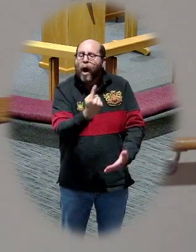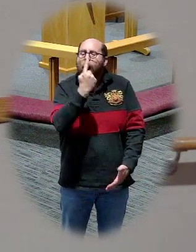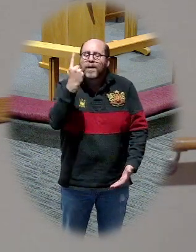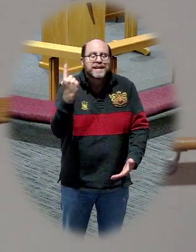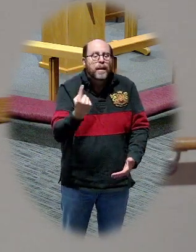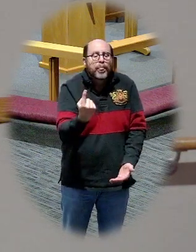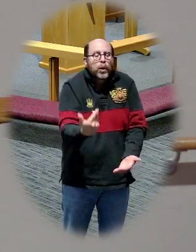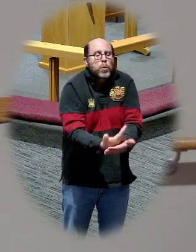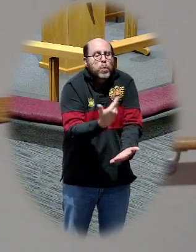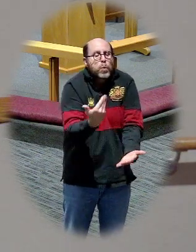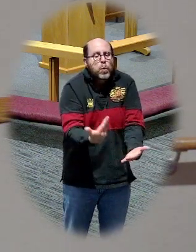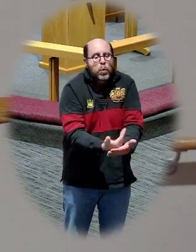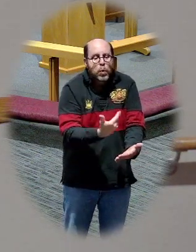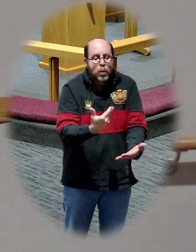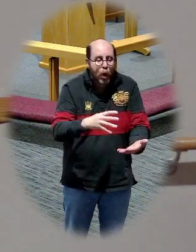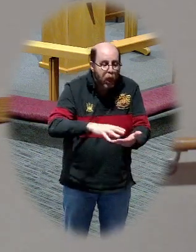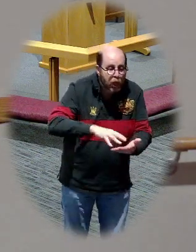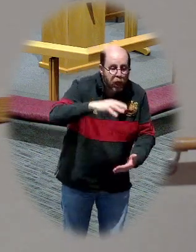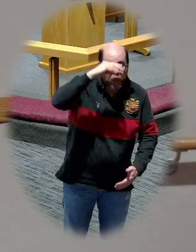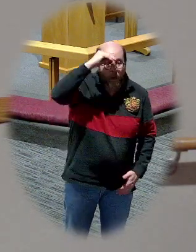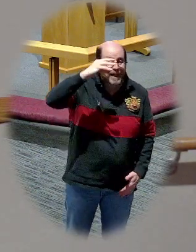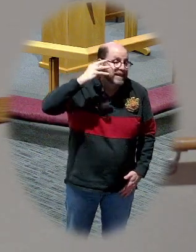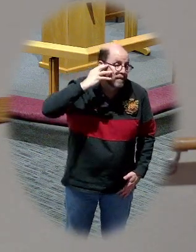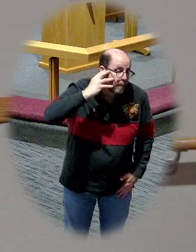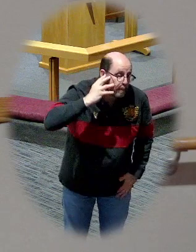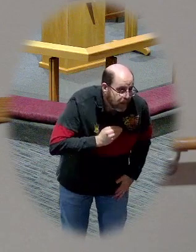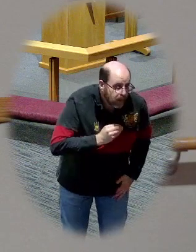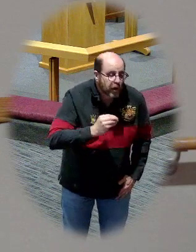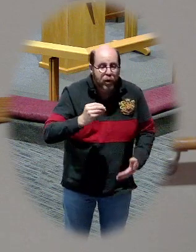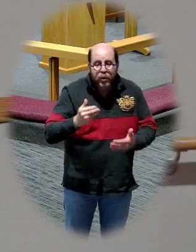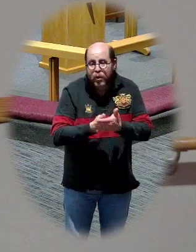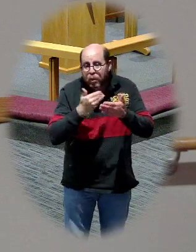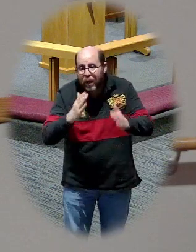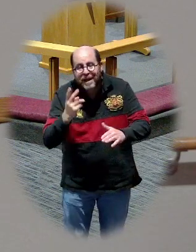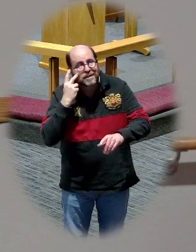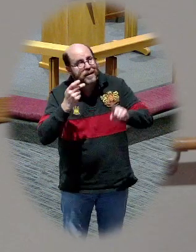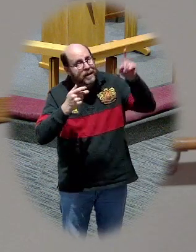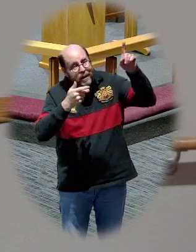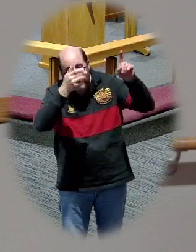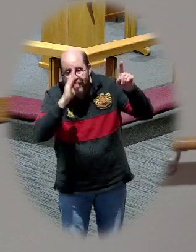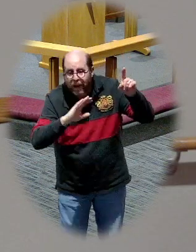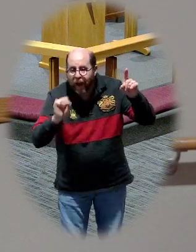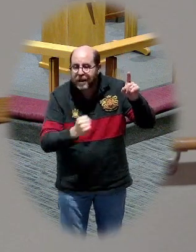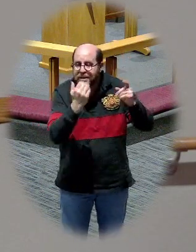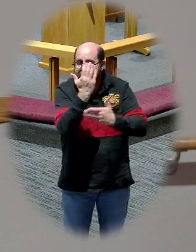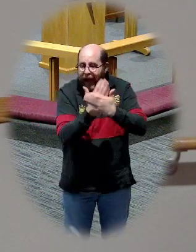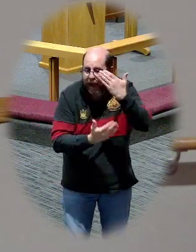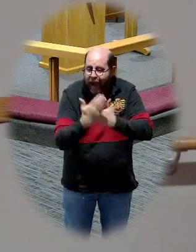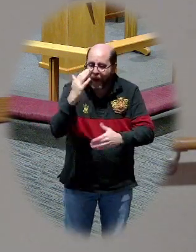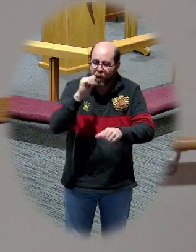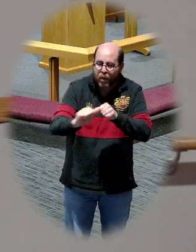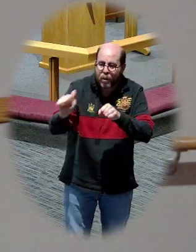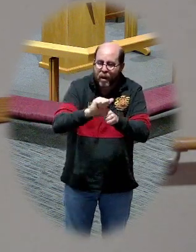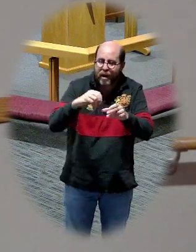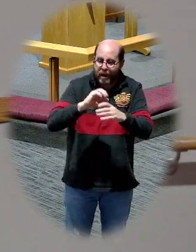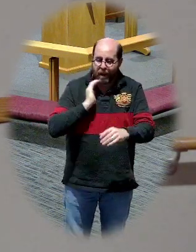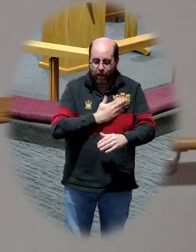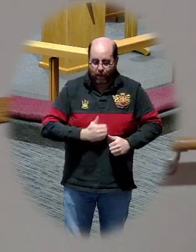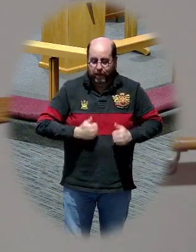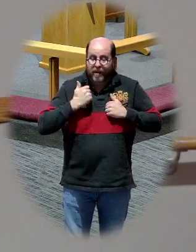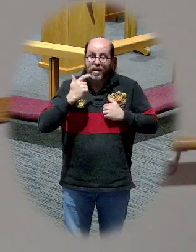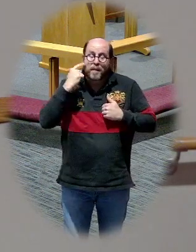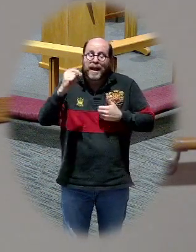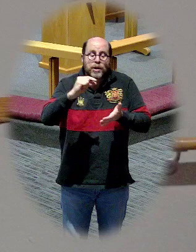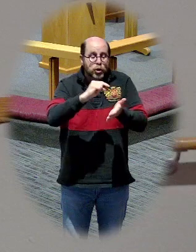always something new to experience, a new way to see God's hand at work in our lives. Because